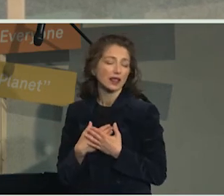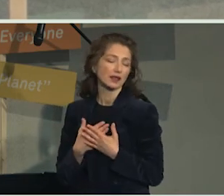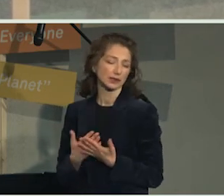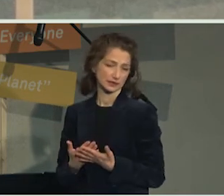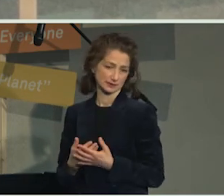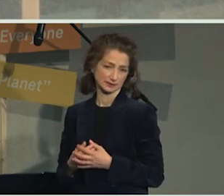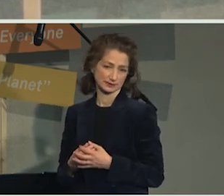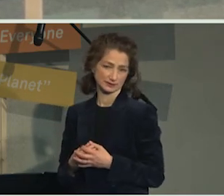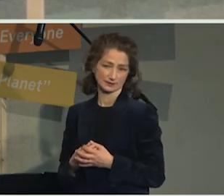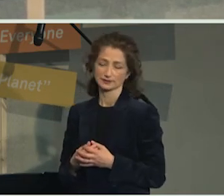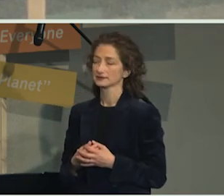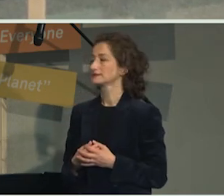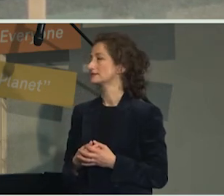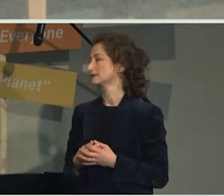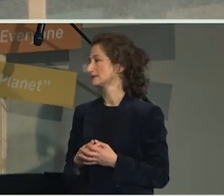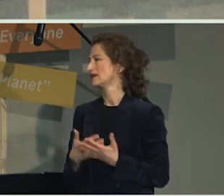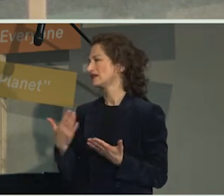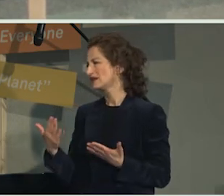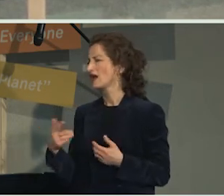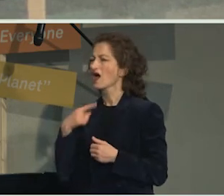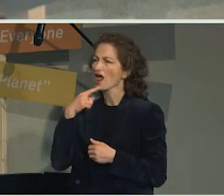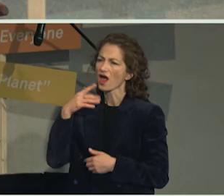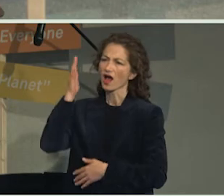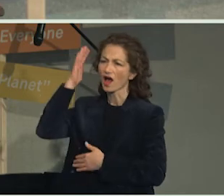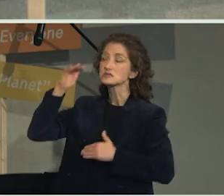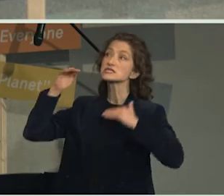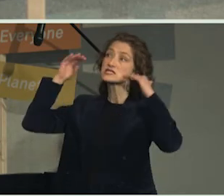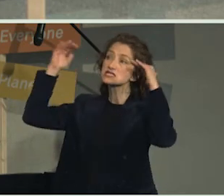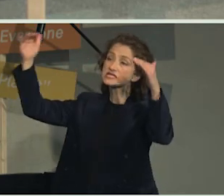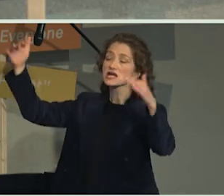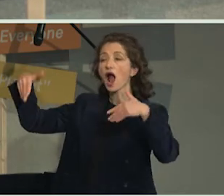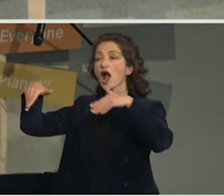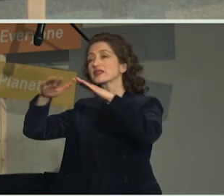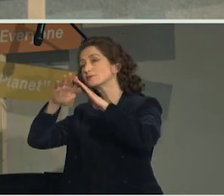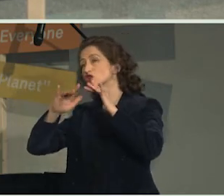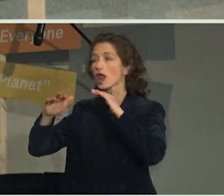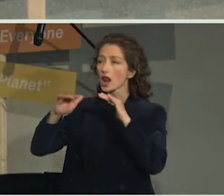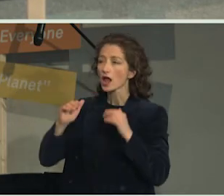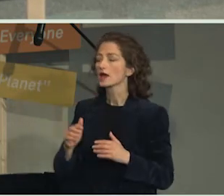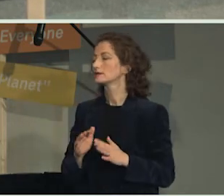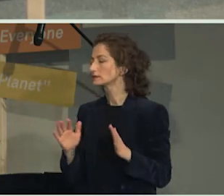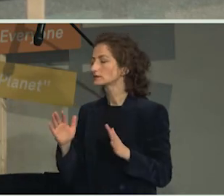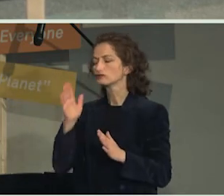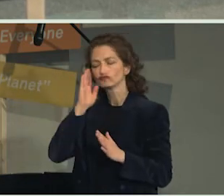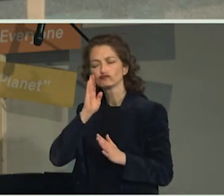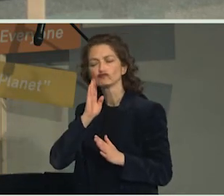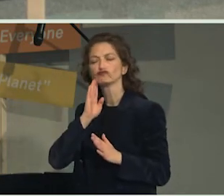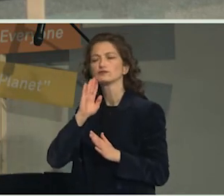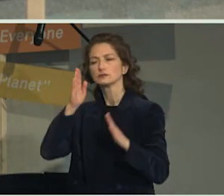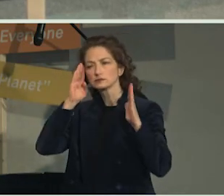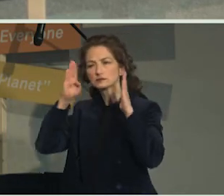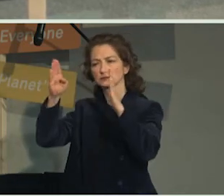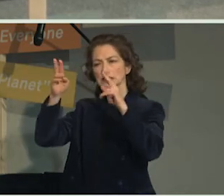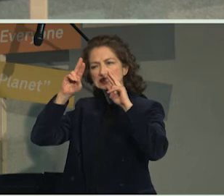stuff together. They got into all of their academia stuff for y'all. They want to have y'all feel it and pay attention and be